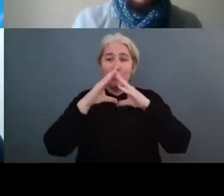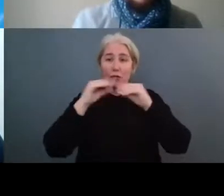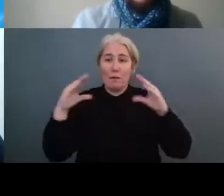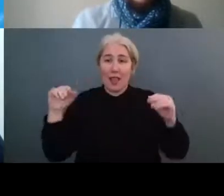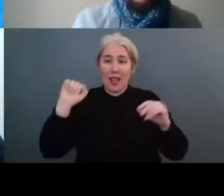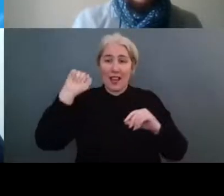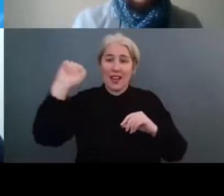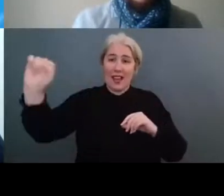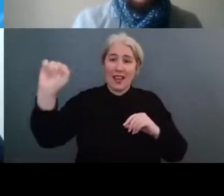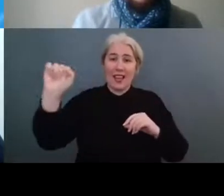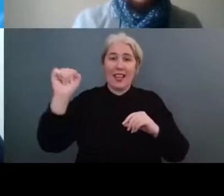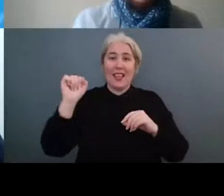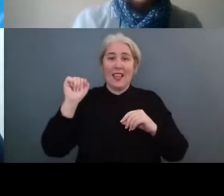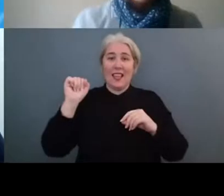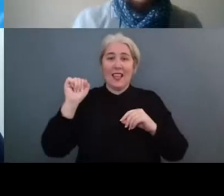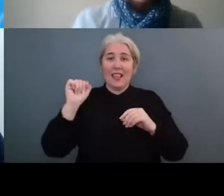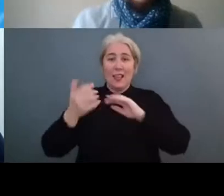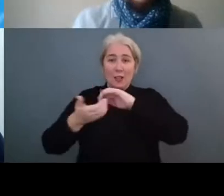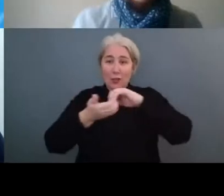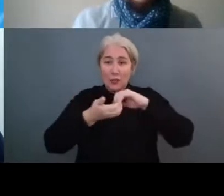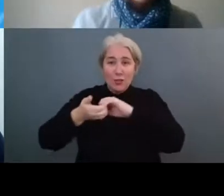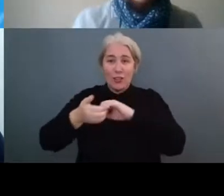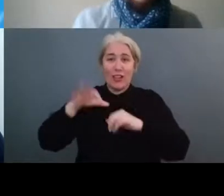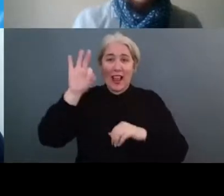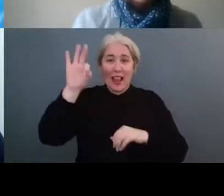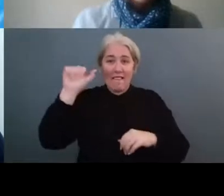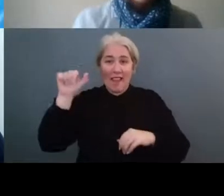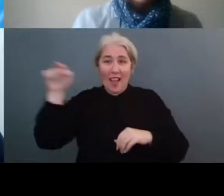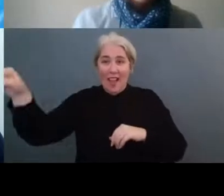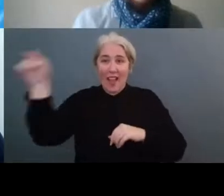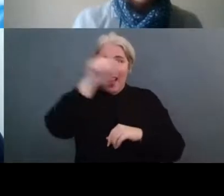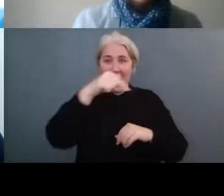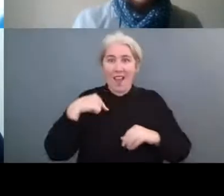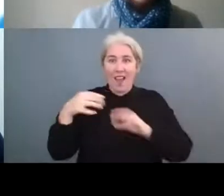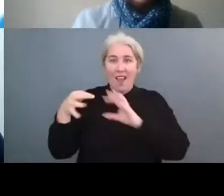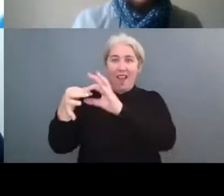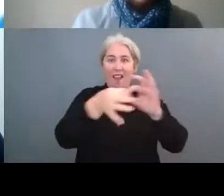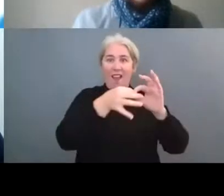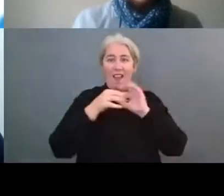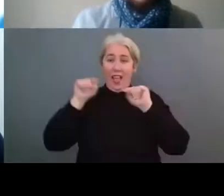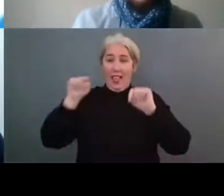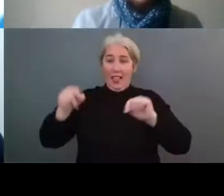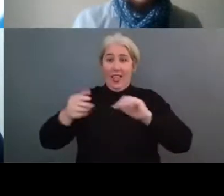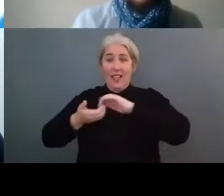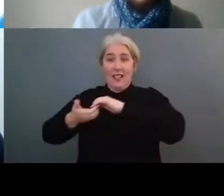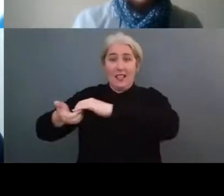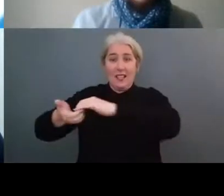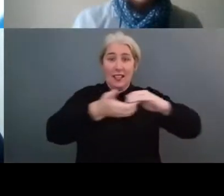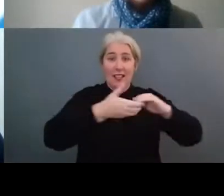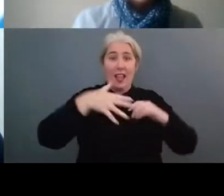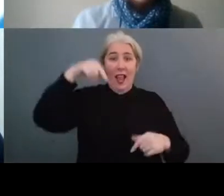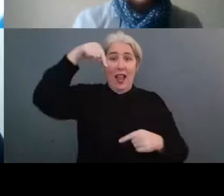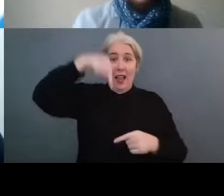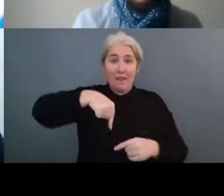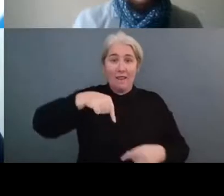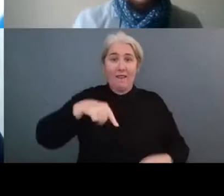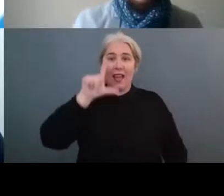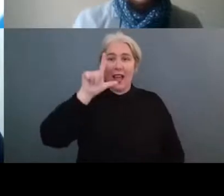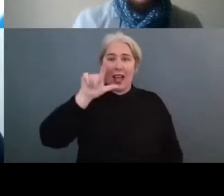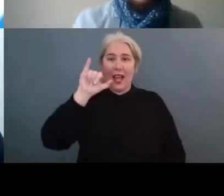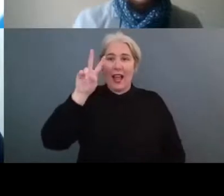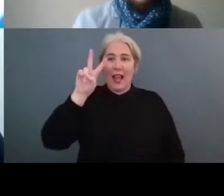to share this project. And the consortium is made up by the leading partner, that it's